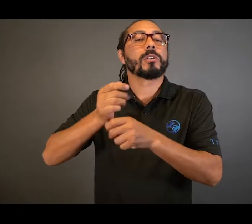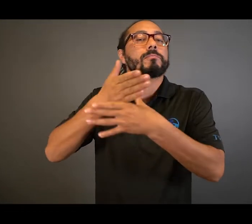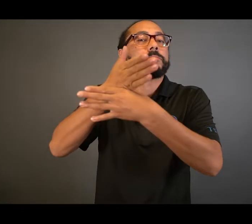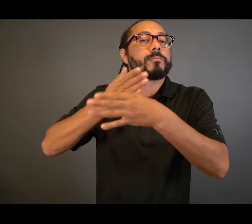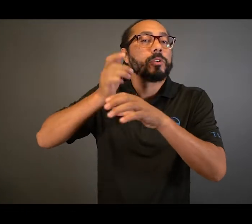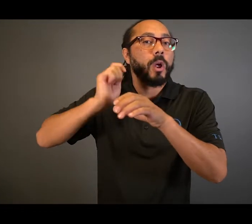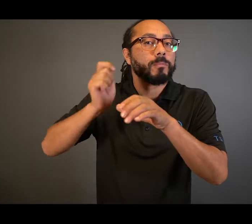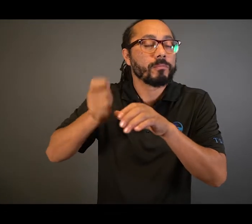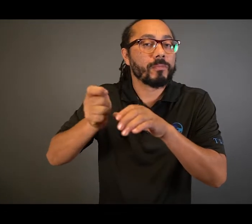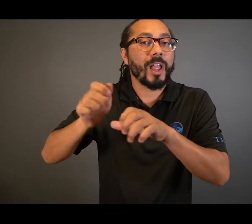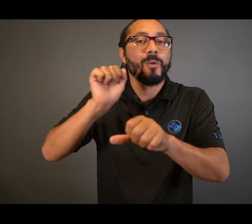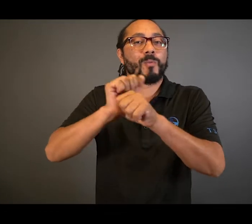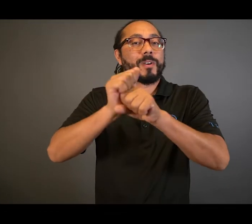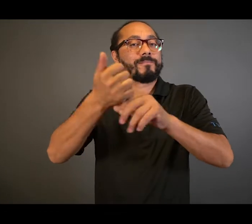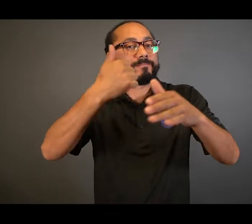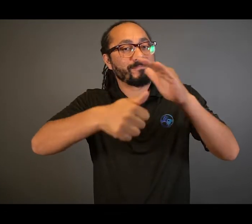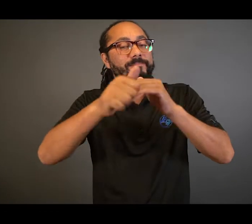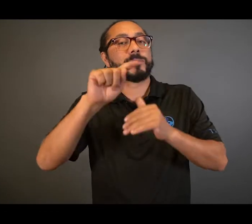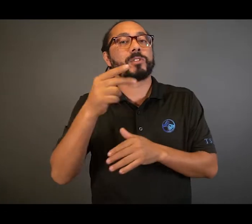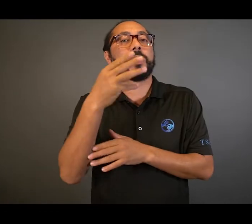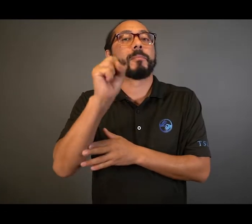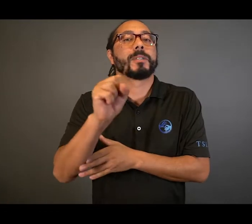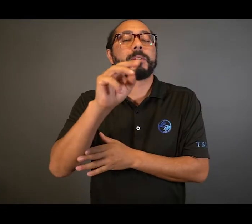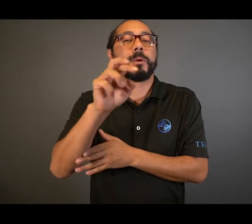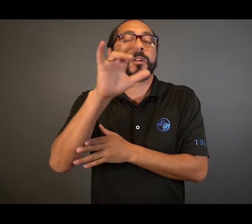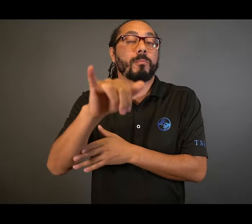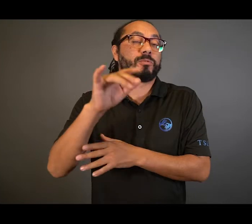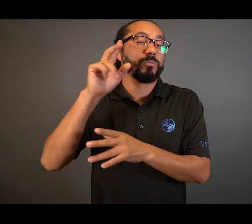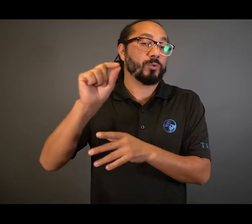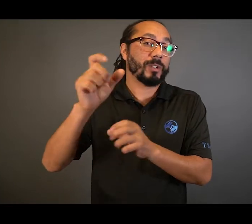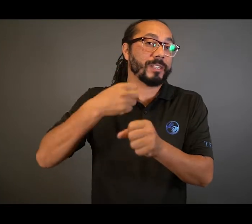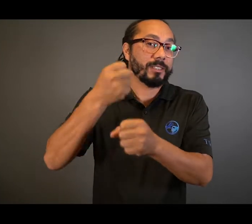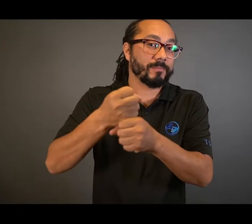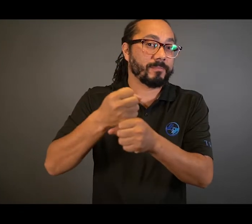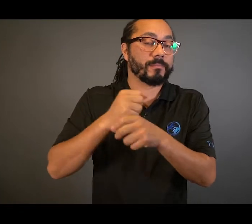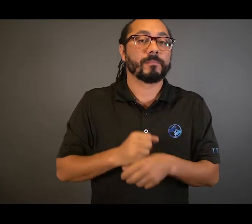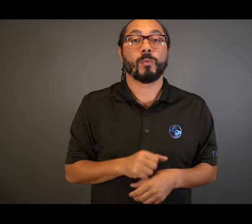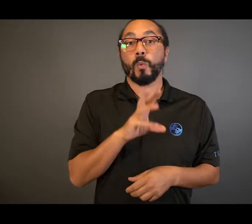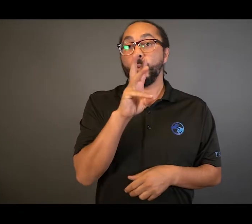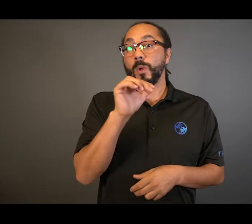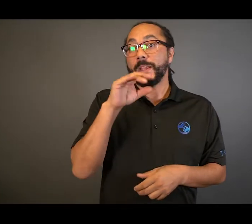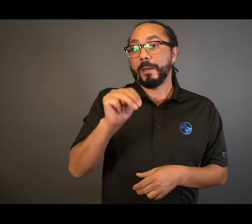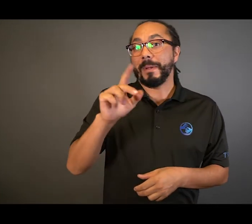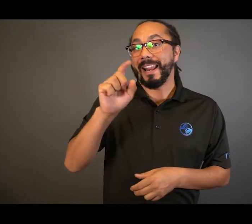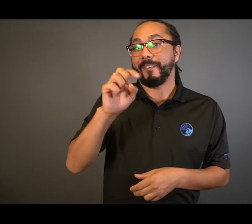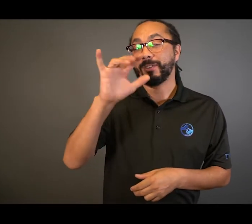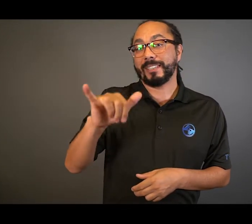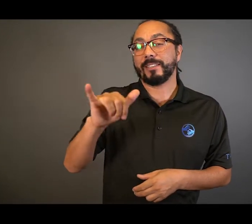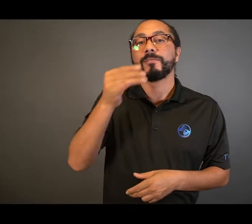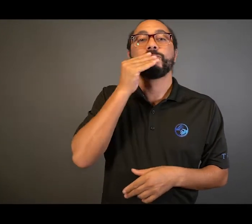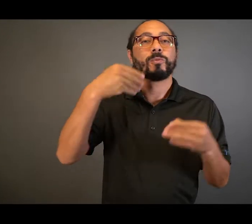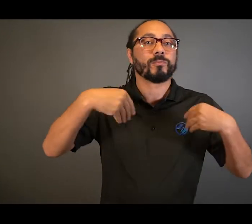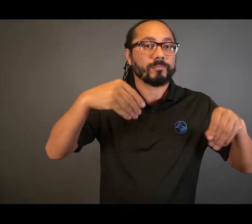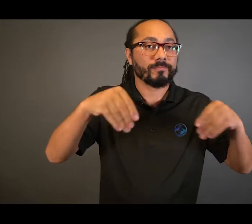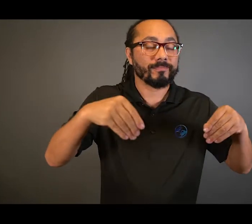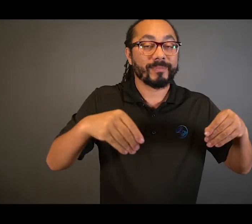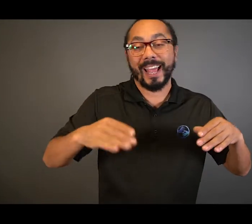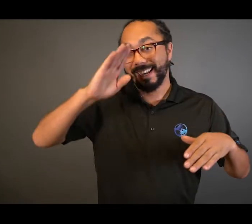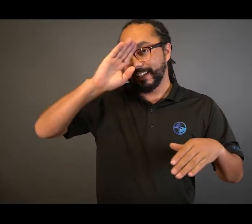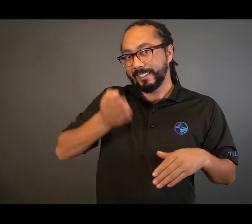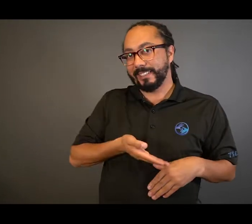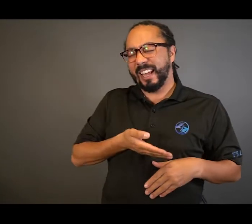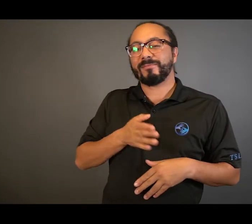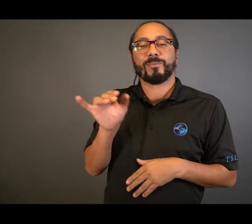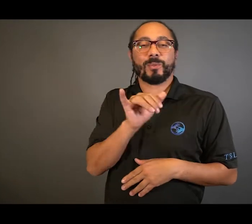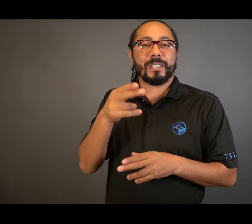as carpenters and worked for Thomas Montgomery for 20 years. William Lafferty was a grocer, and his